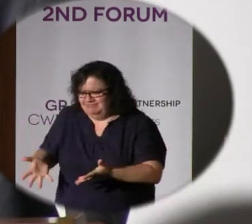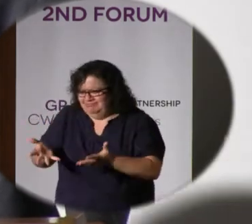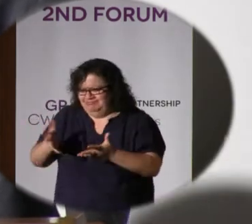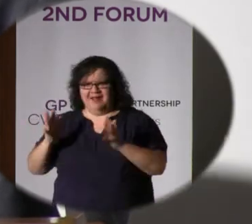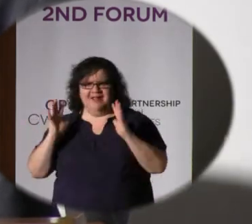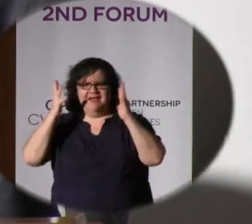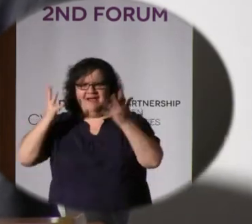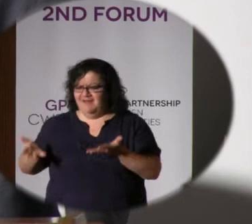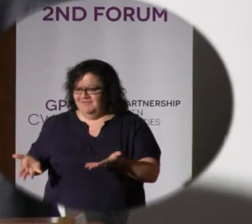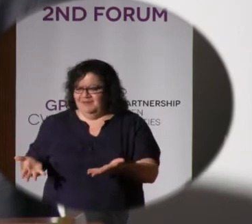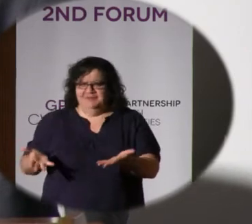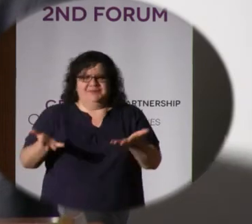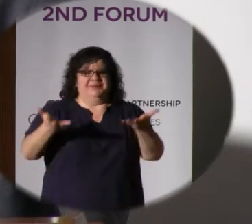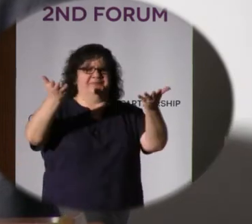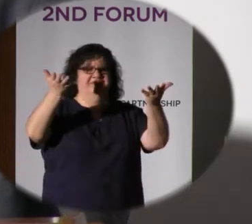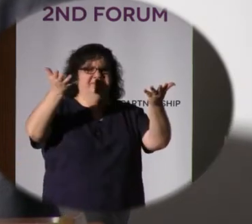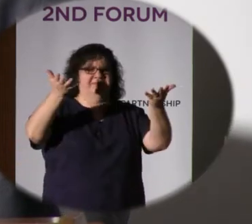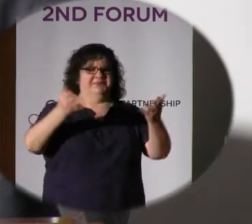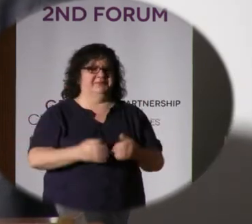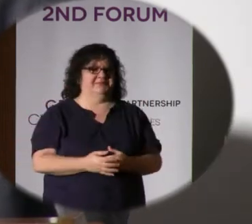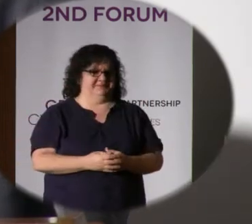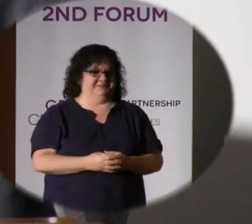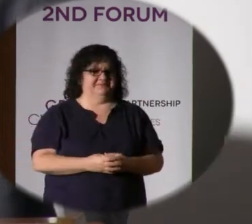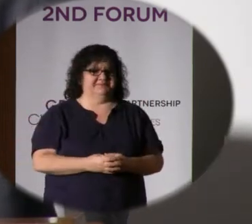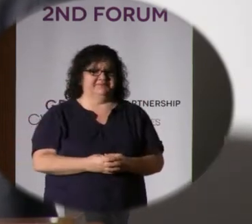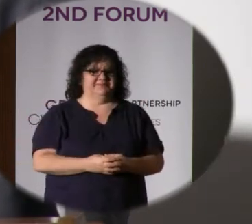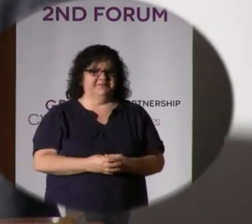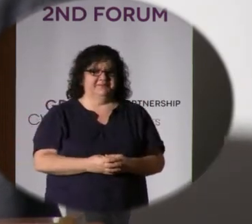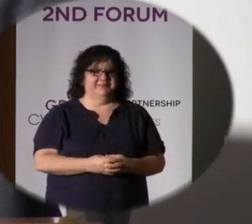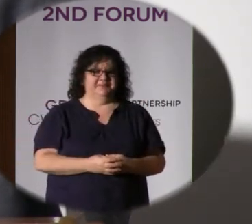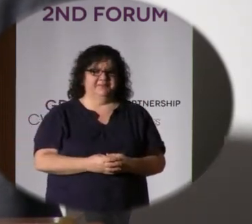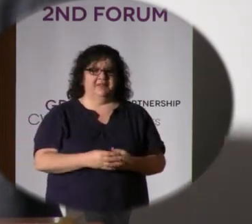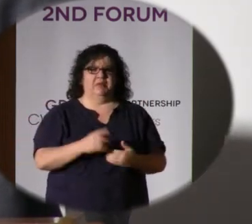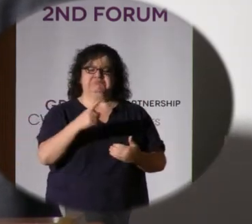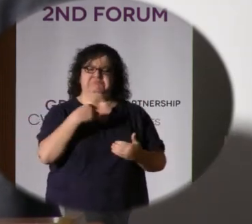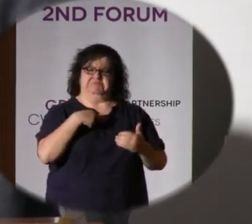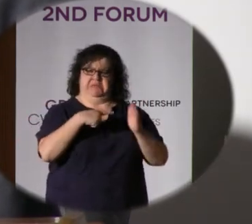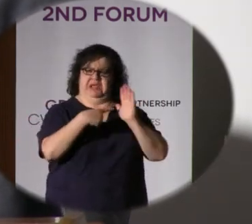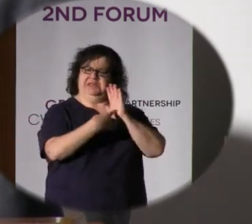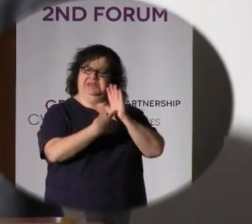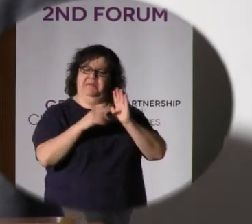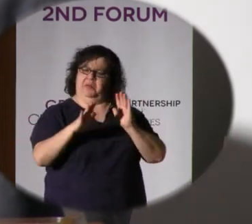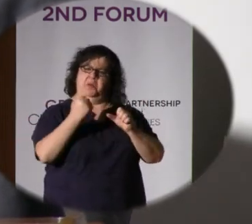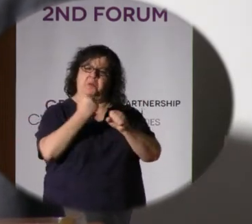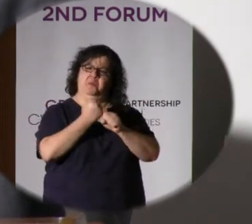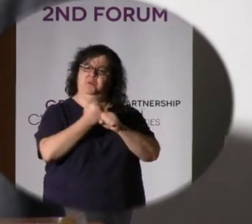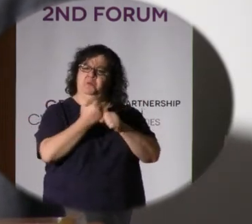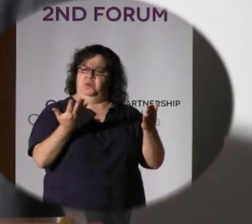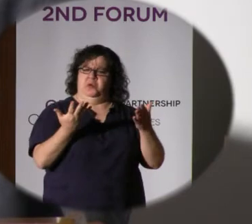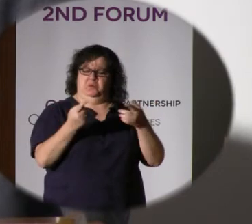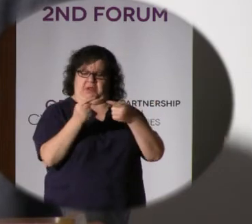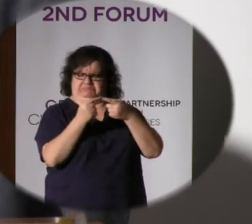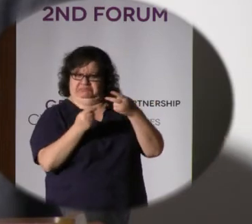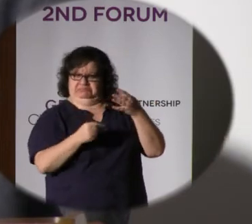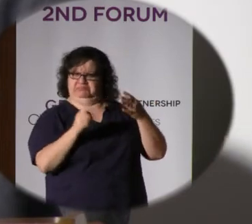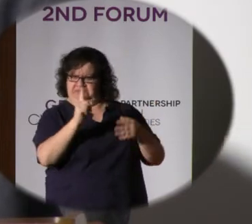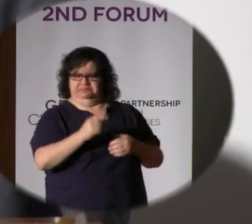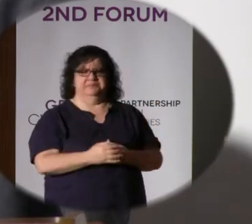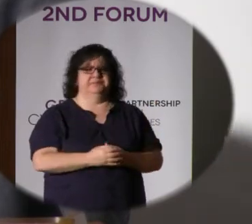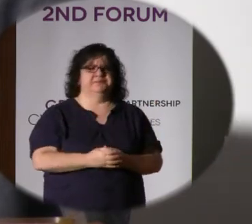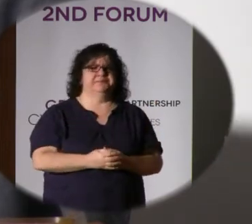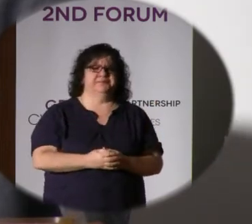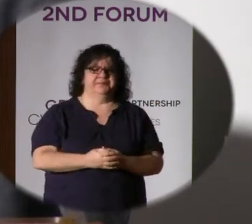Let me share a few examples of the partnership's achievements just to get it started and the efforts that are being